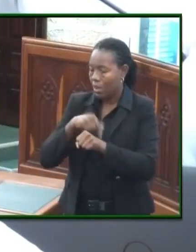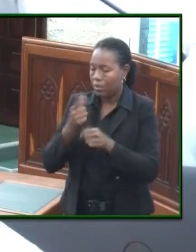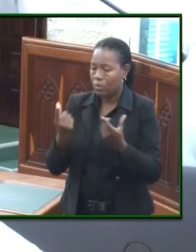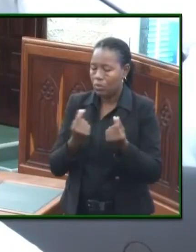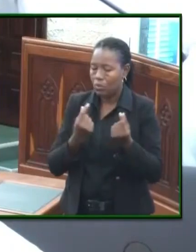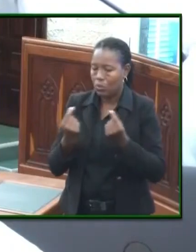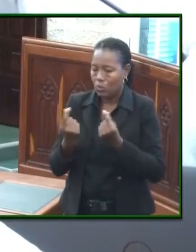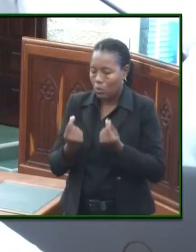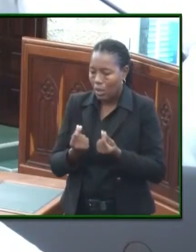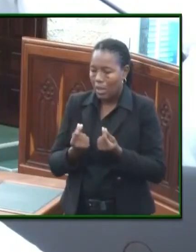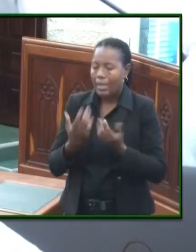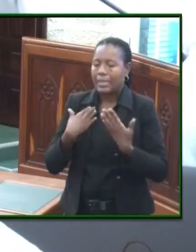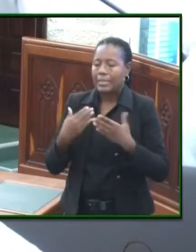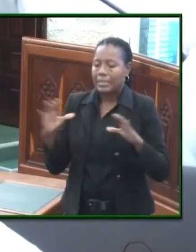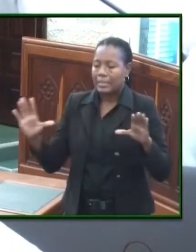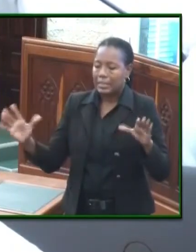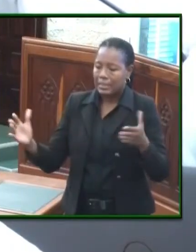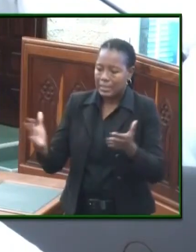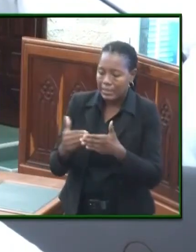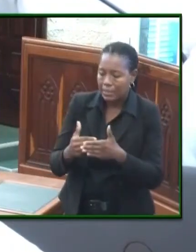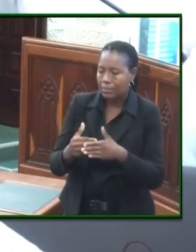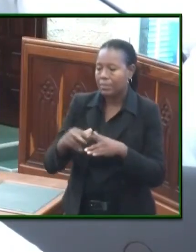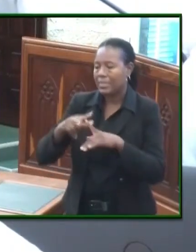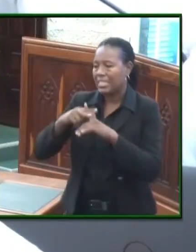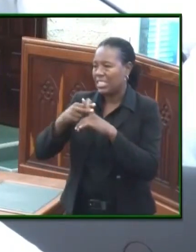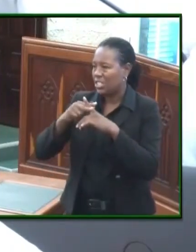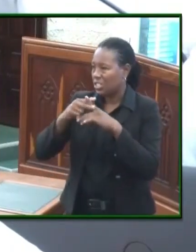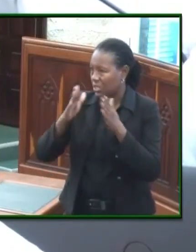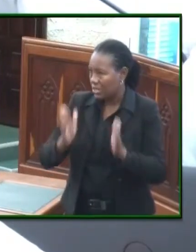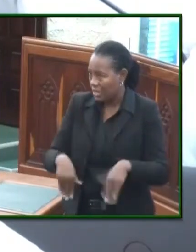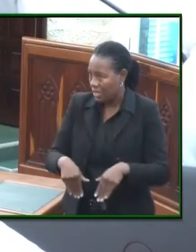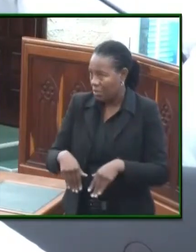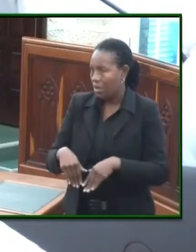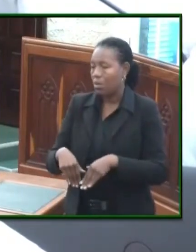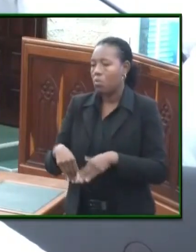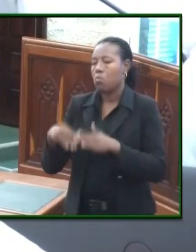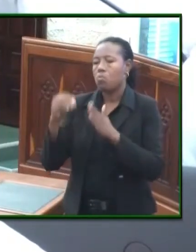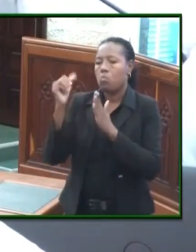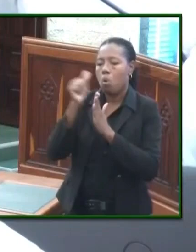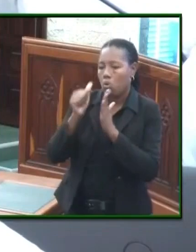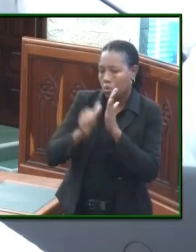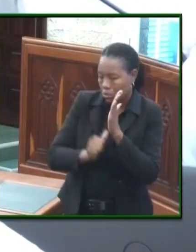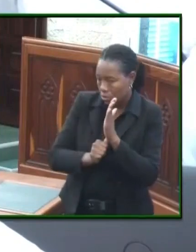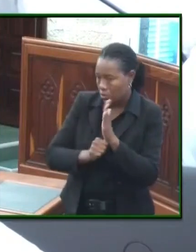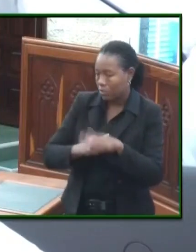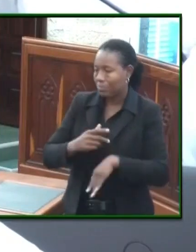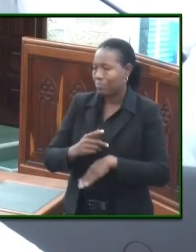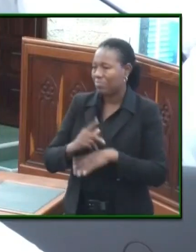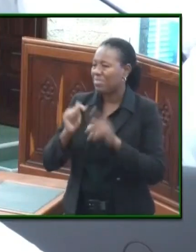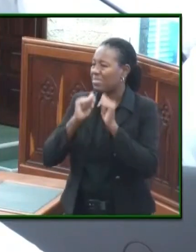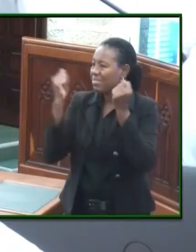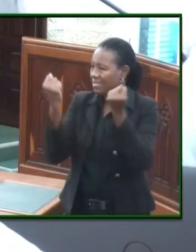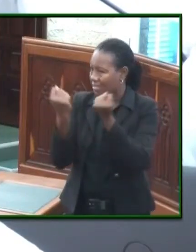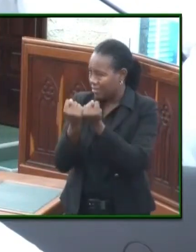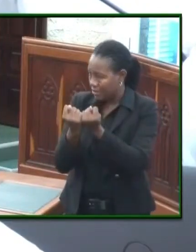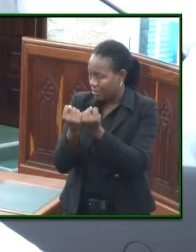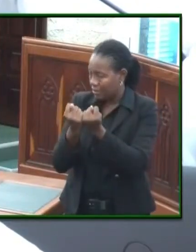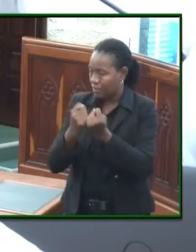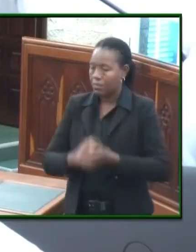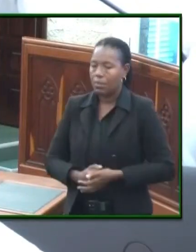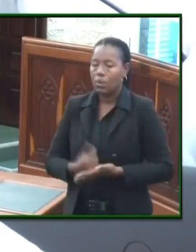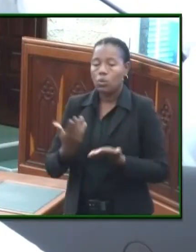assemble an engineering, architecture, an architectural team to provide, first of